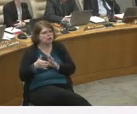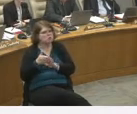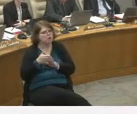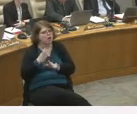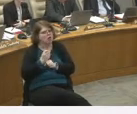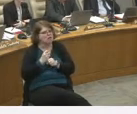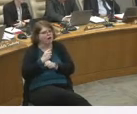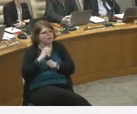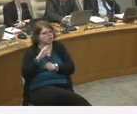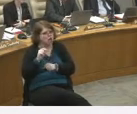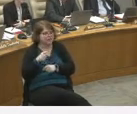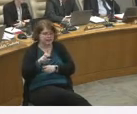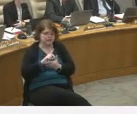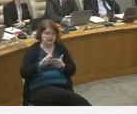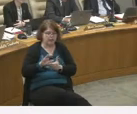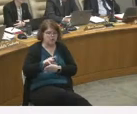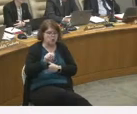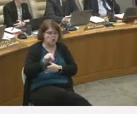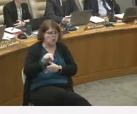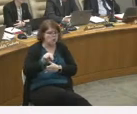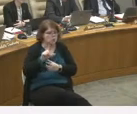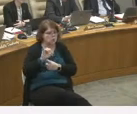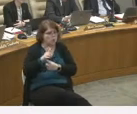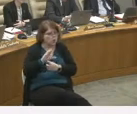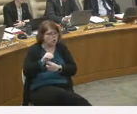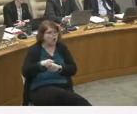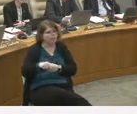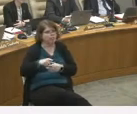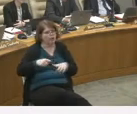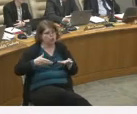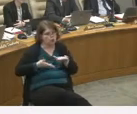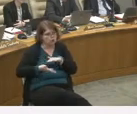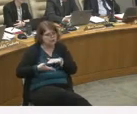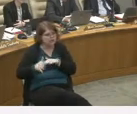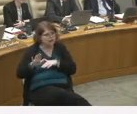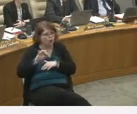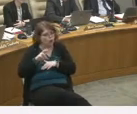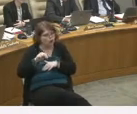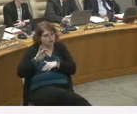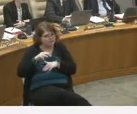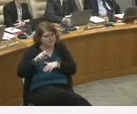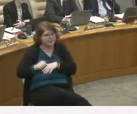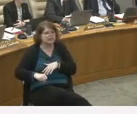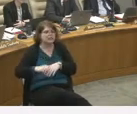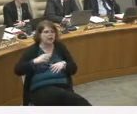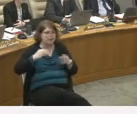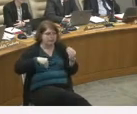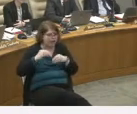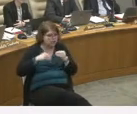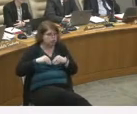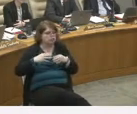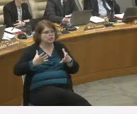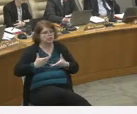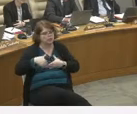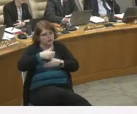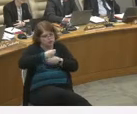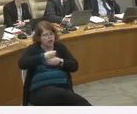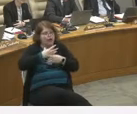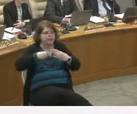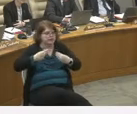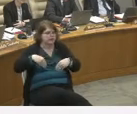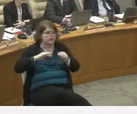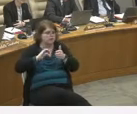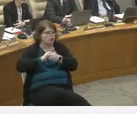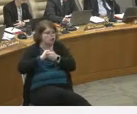they're designing their own logo and they're they're roasting their own beans and their packaging and labeling and selling and then partnering with some local